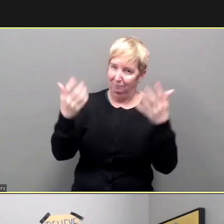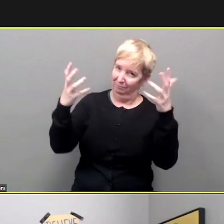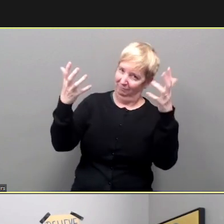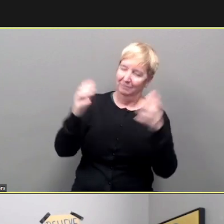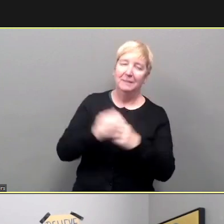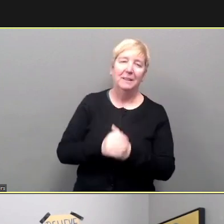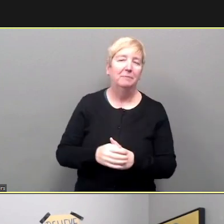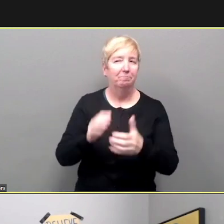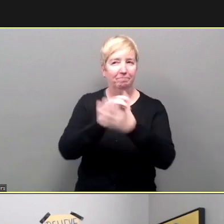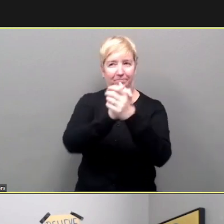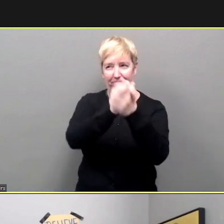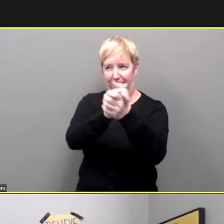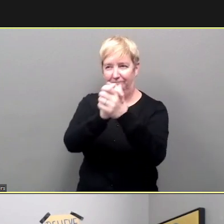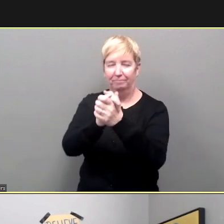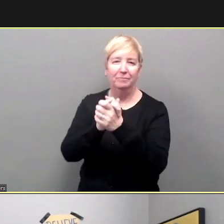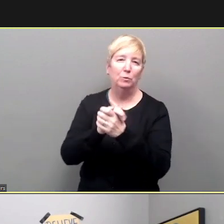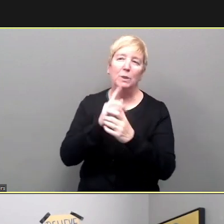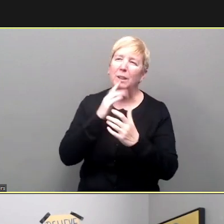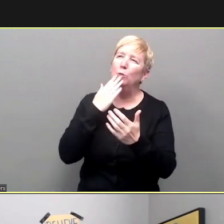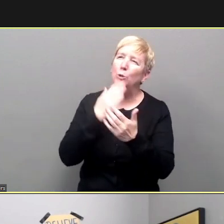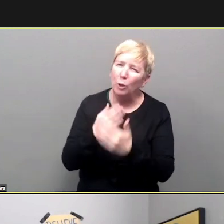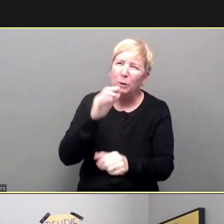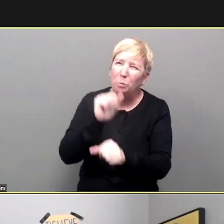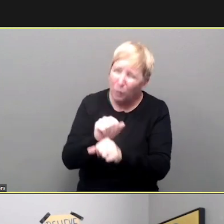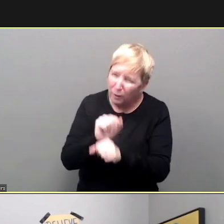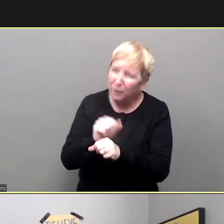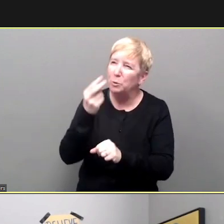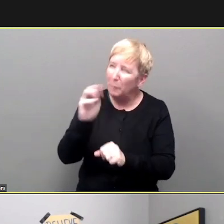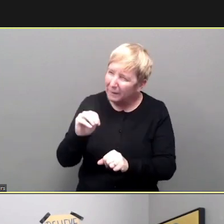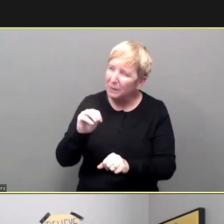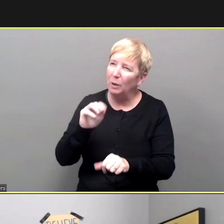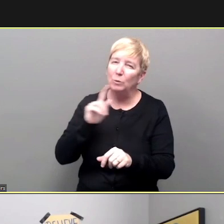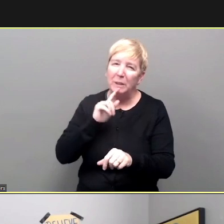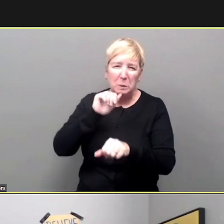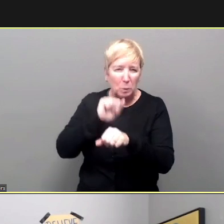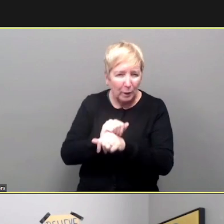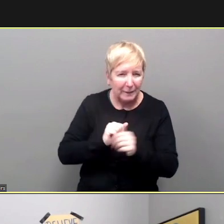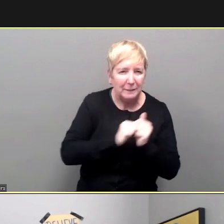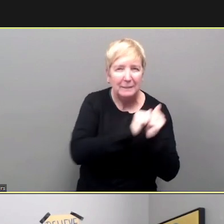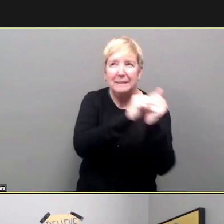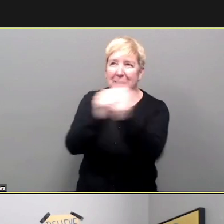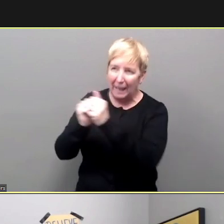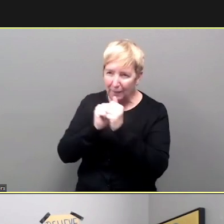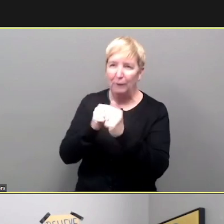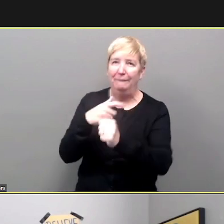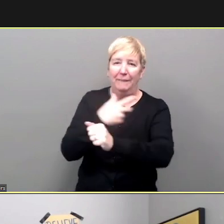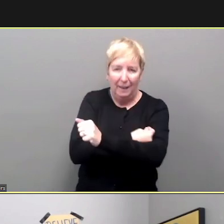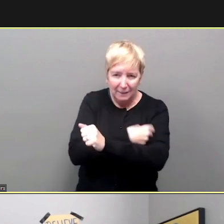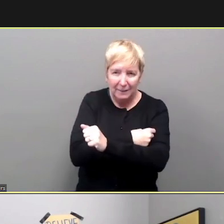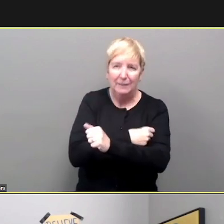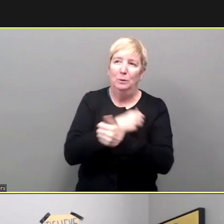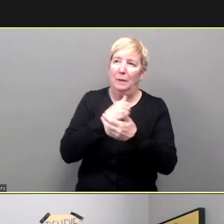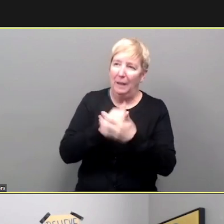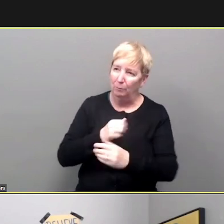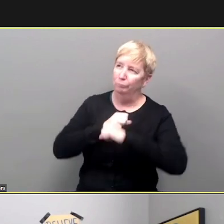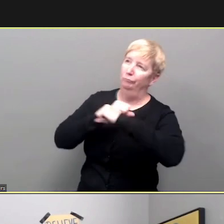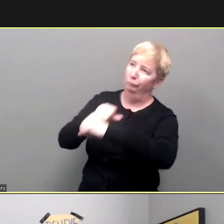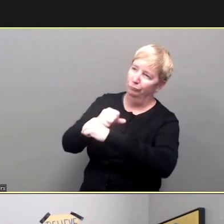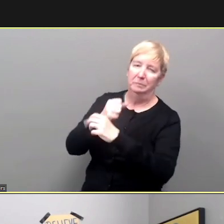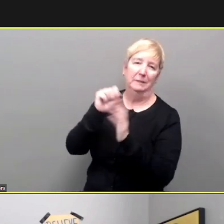good work of the whole state coming together, getting vaccinated to stay safe. Next slide.